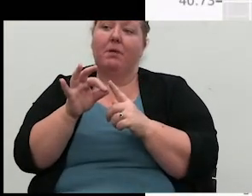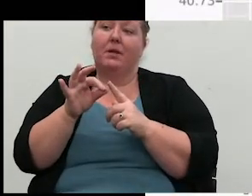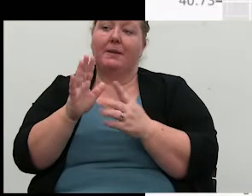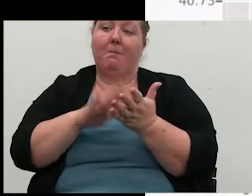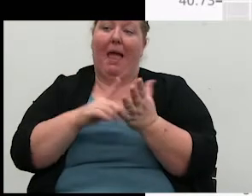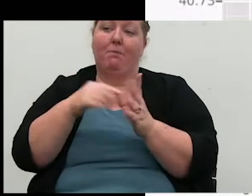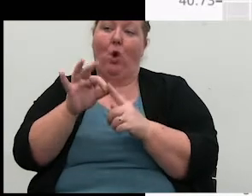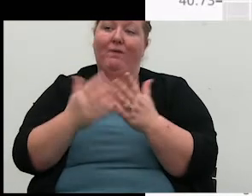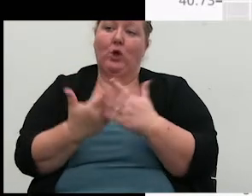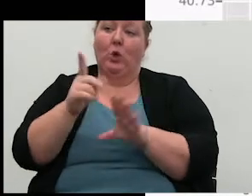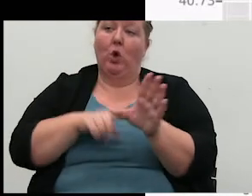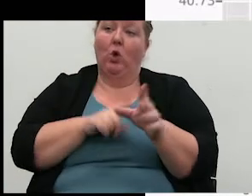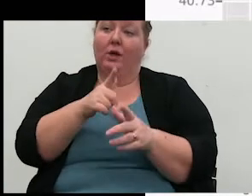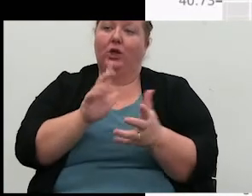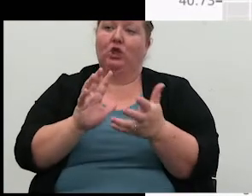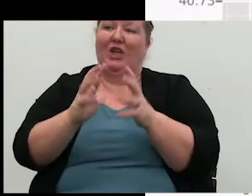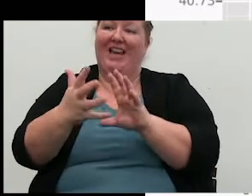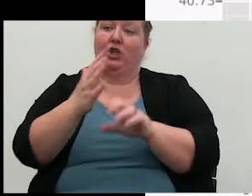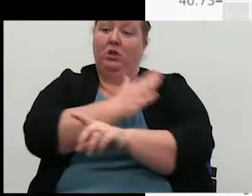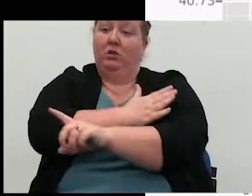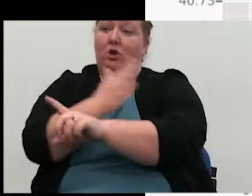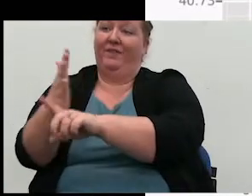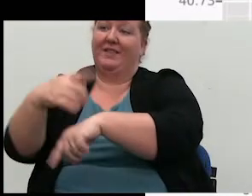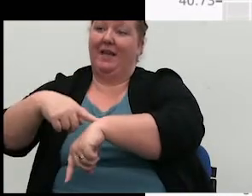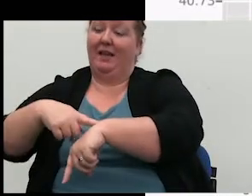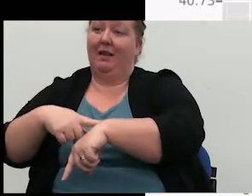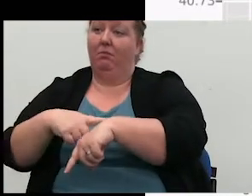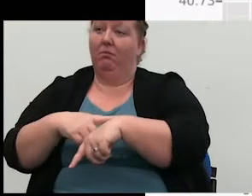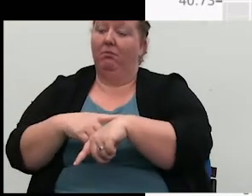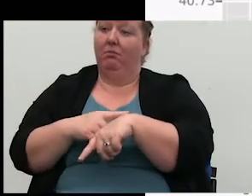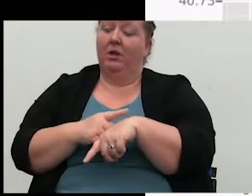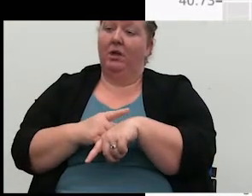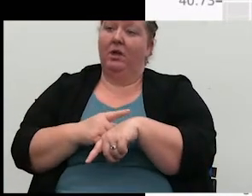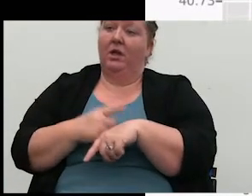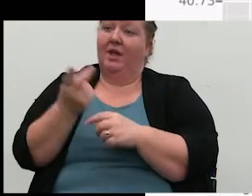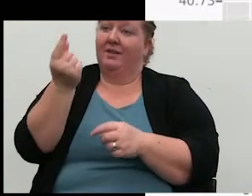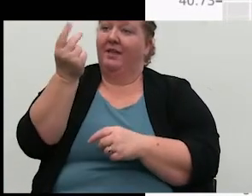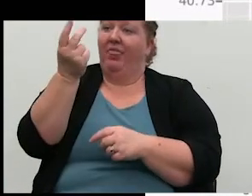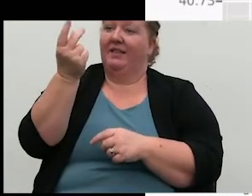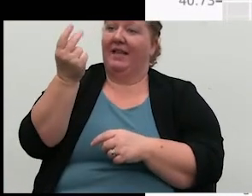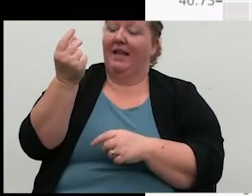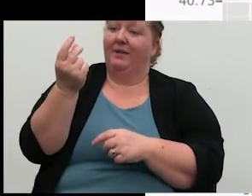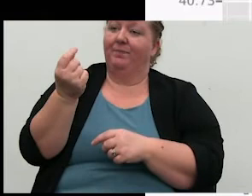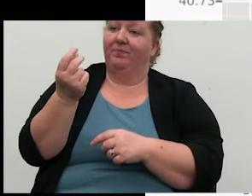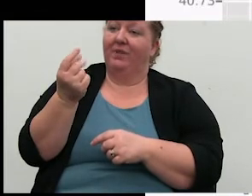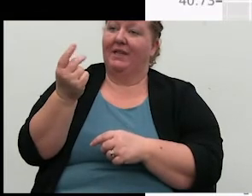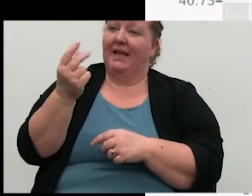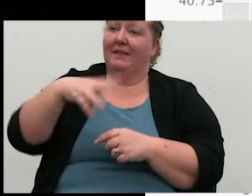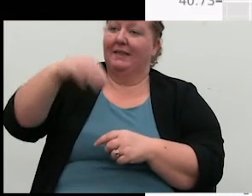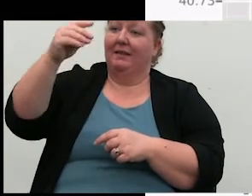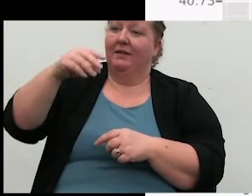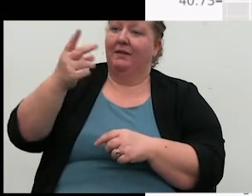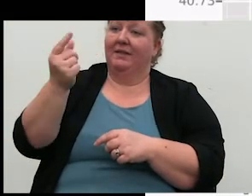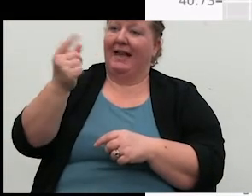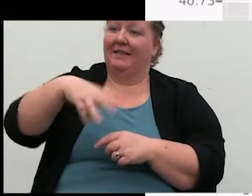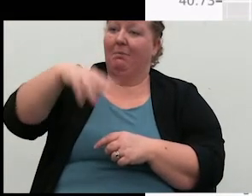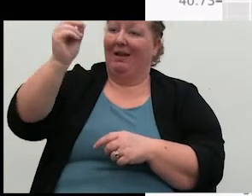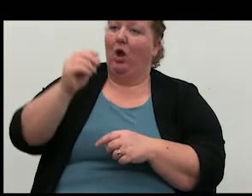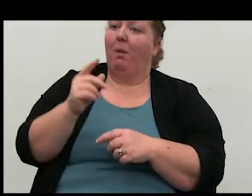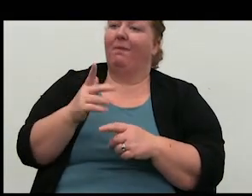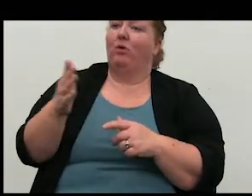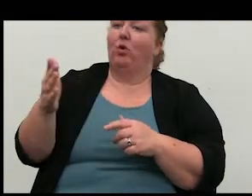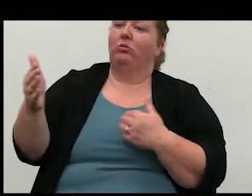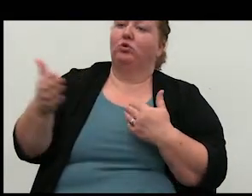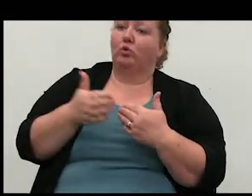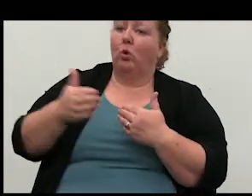again, that changes through time as the pattern of taxi pickups for long and short journeys changes through